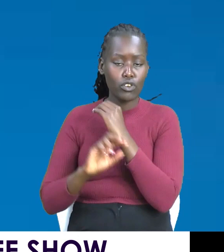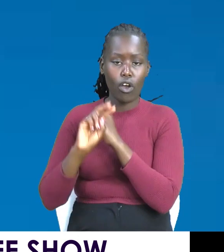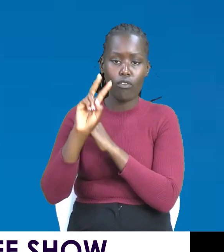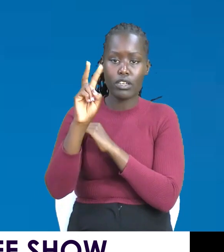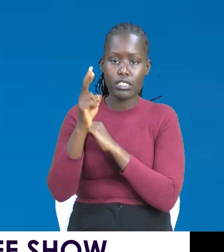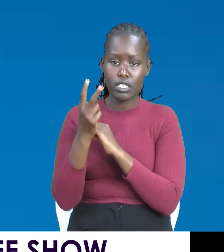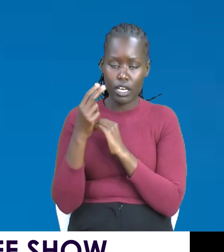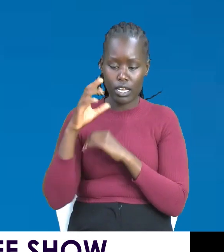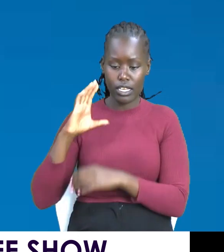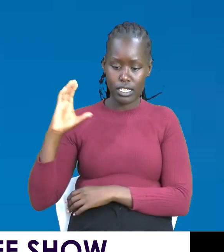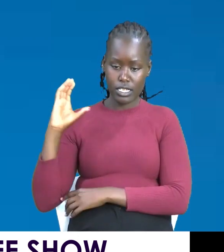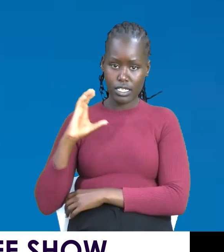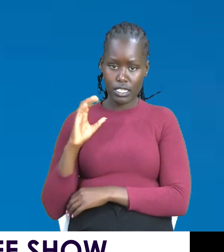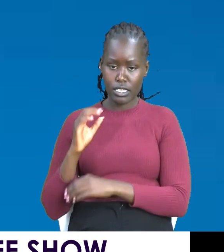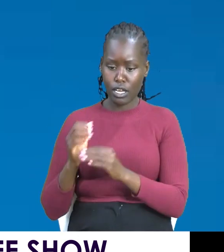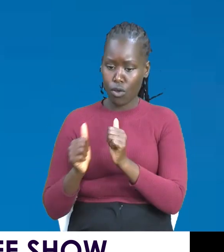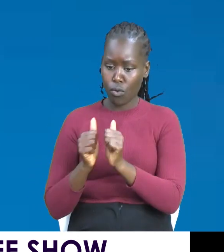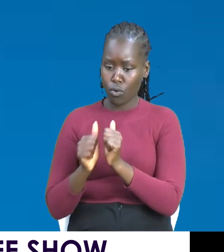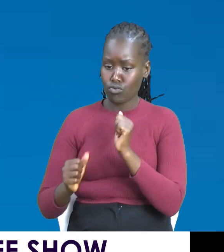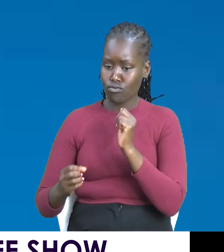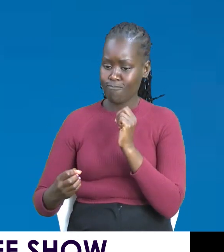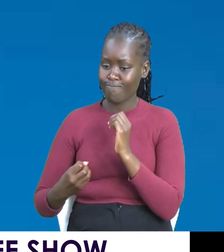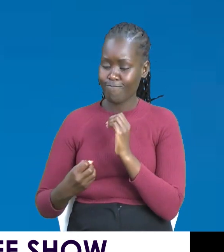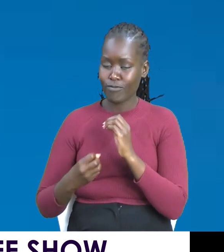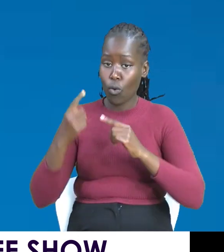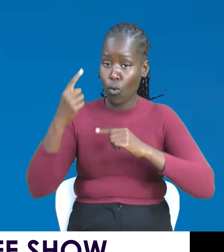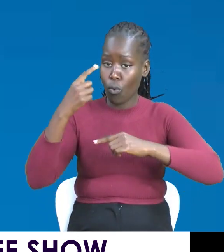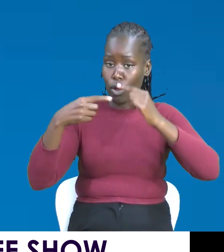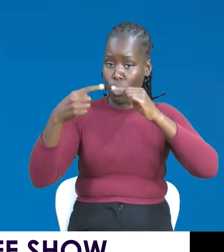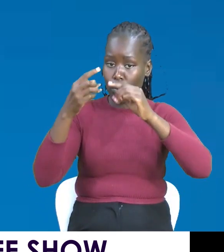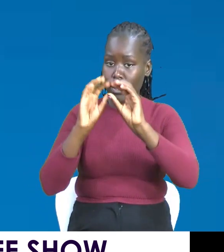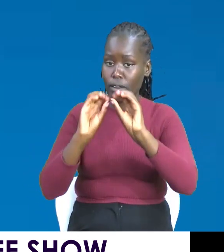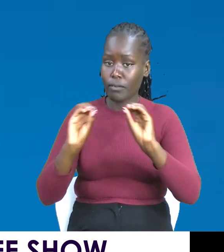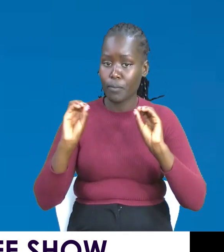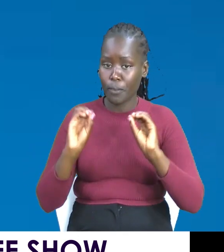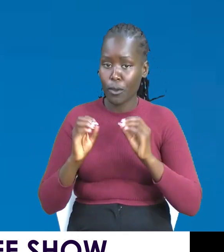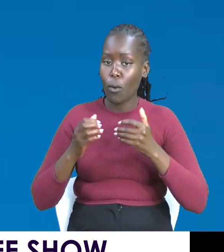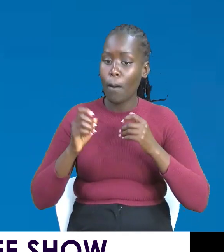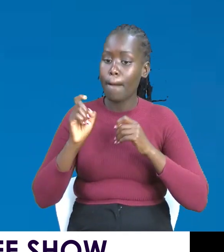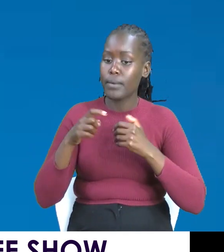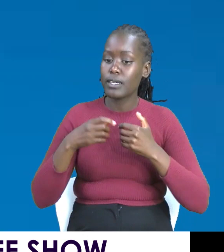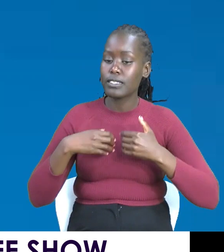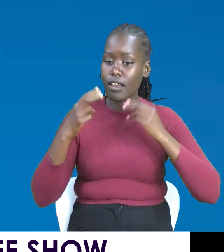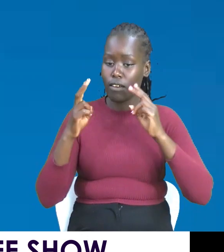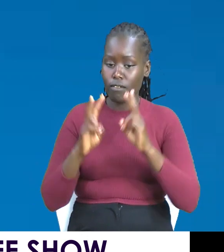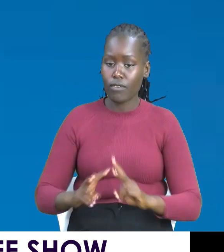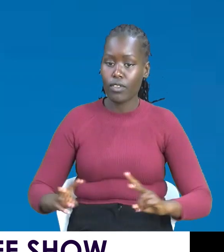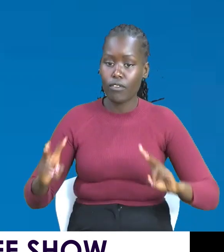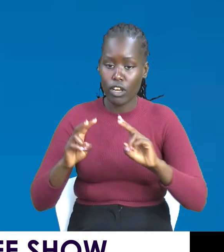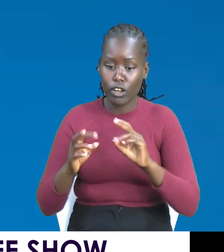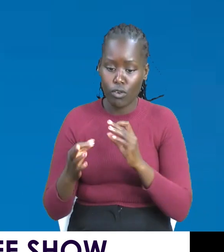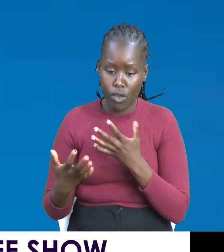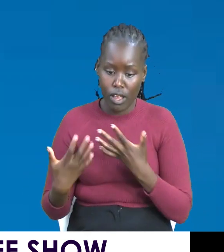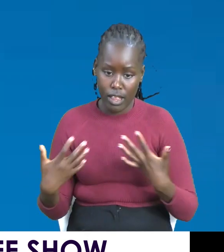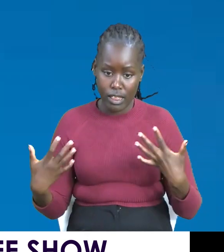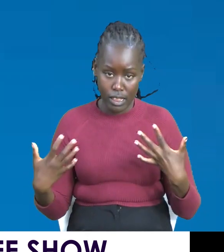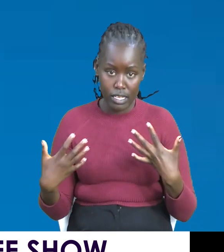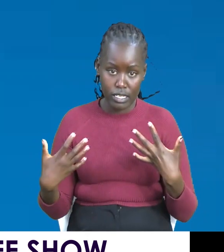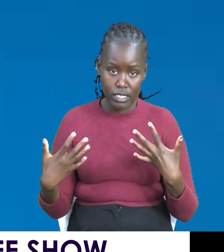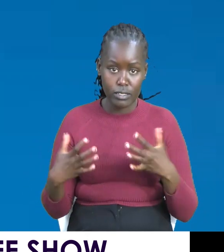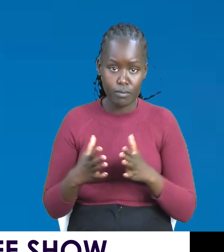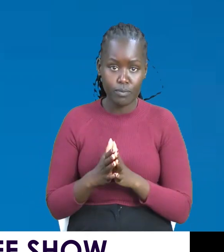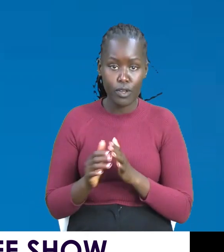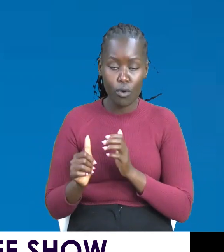a country that will never grow into prosperity? There must be some virtues. There must be things that first world countries